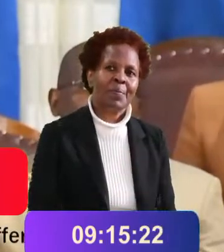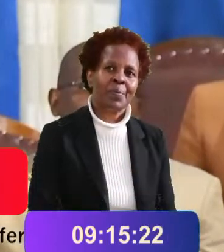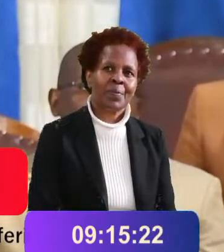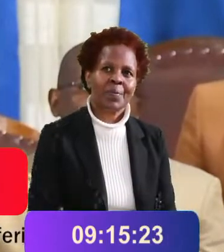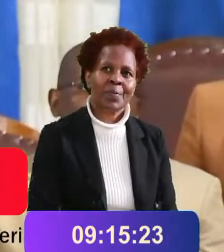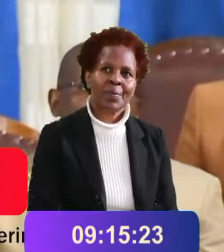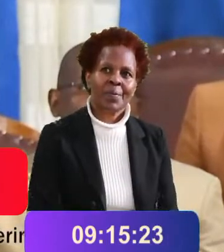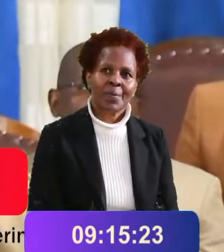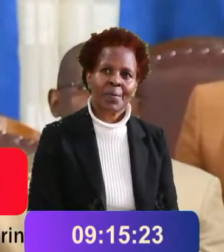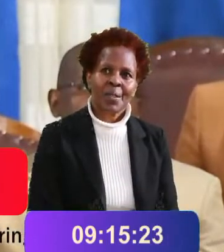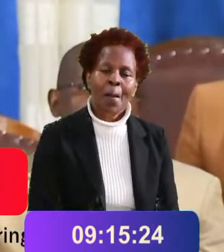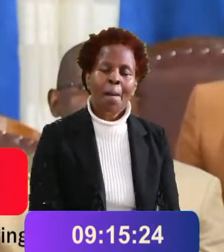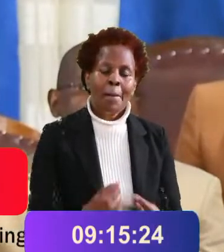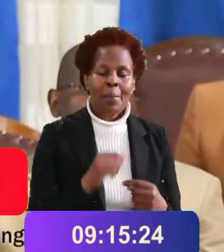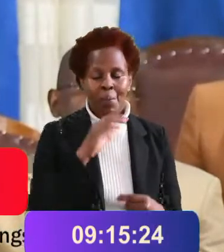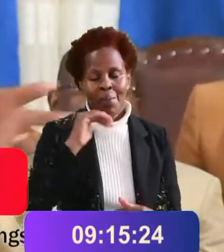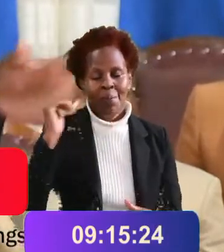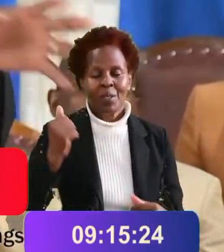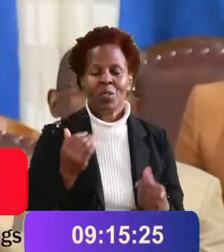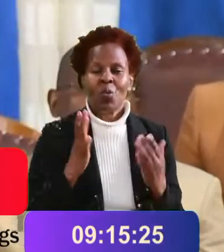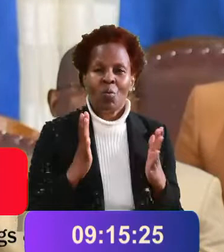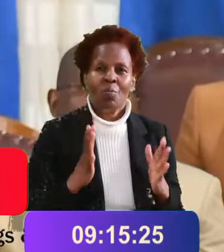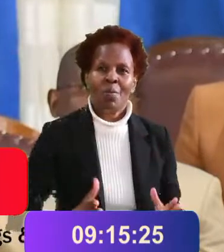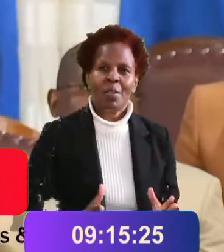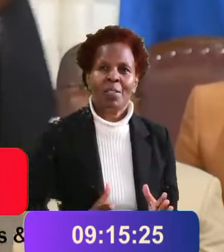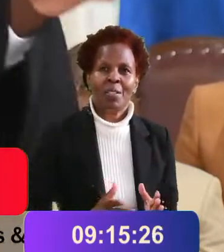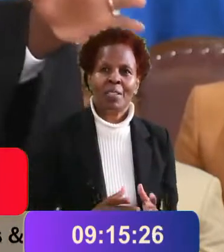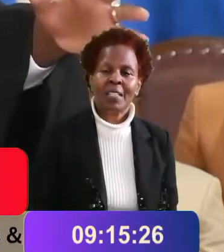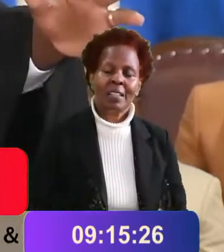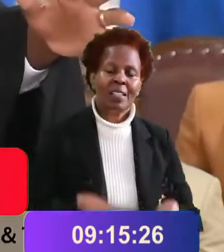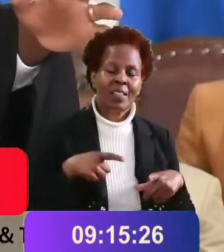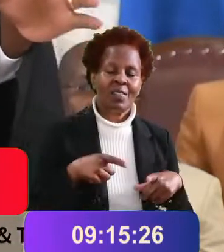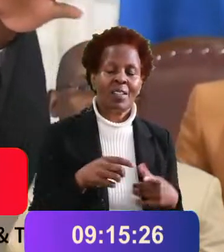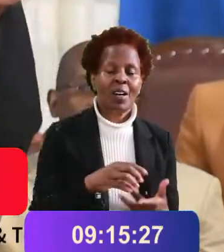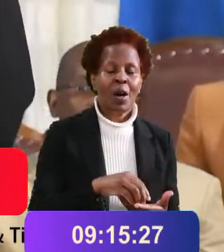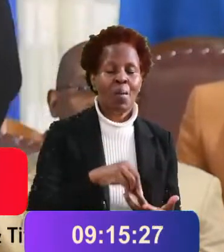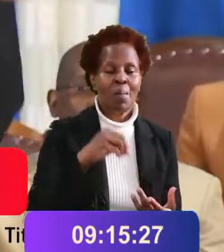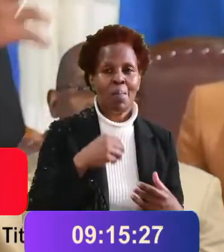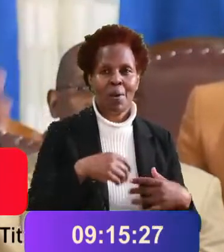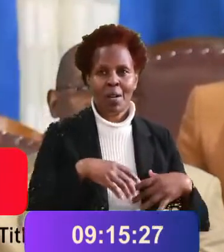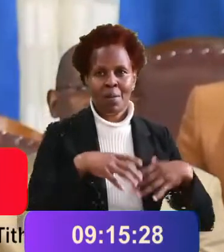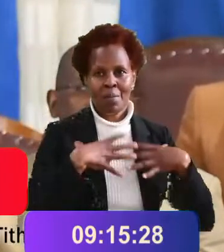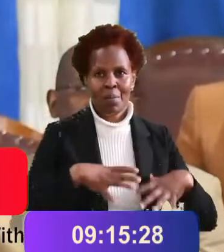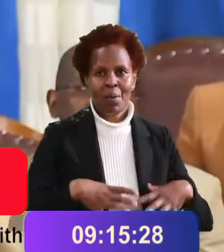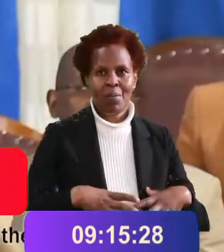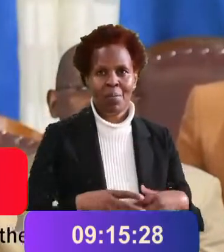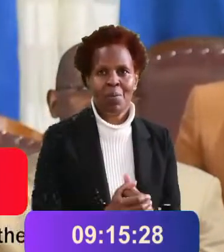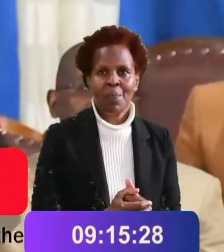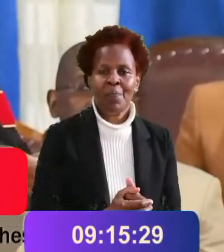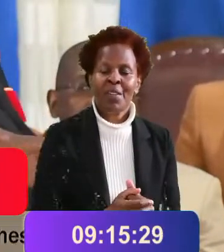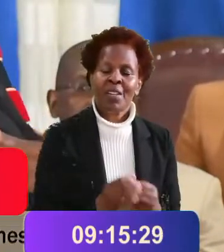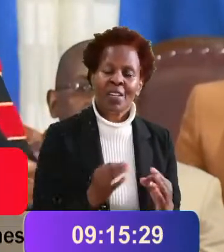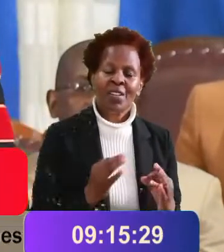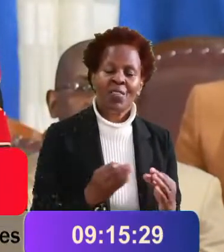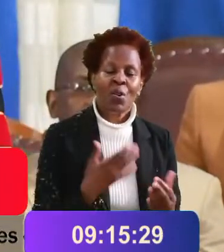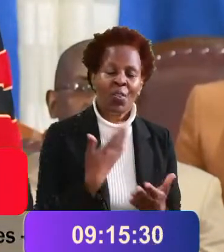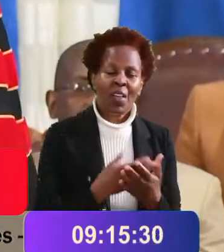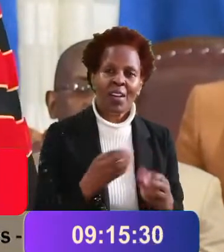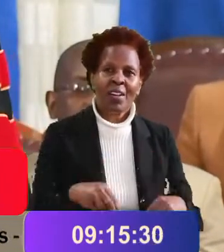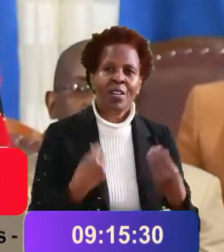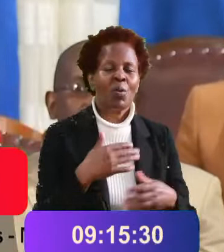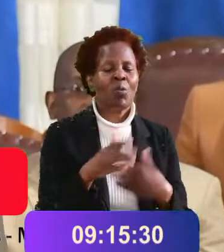As a human being, as a person living amongst people, now, if you give thanks in all